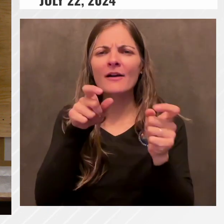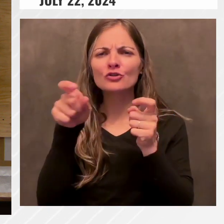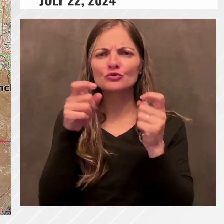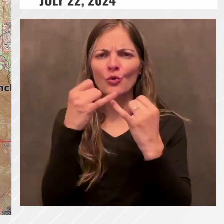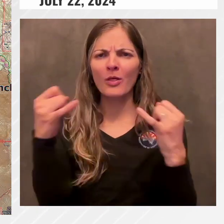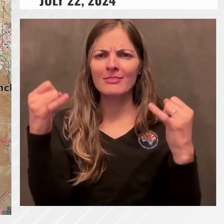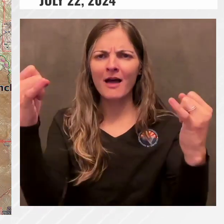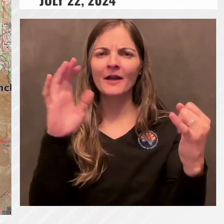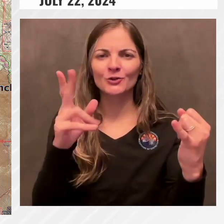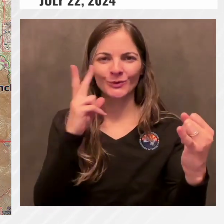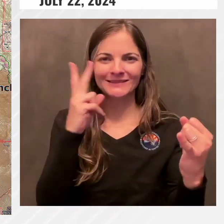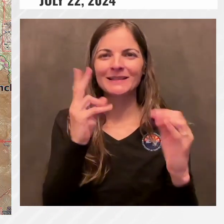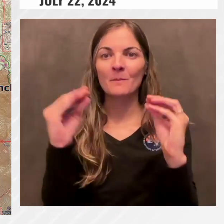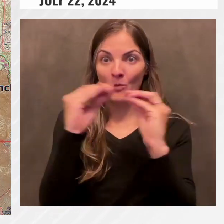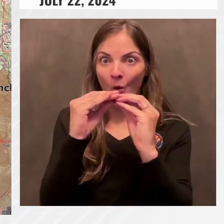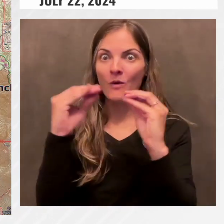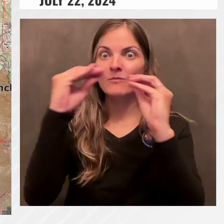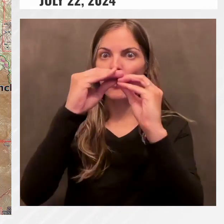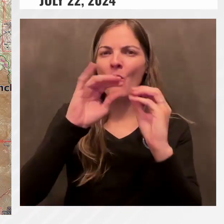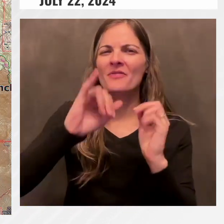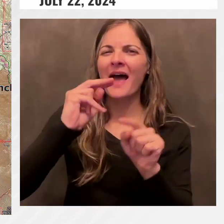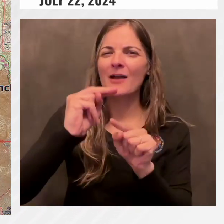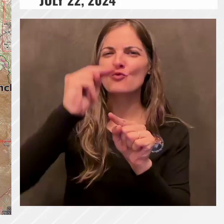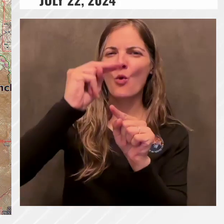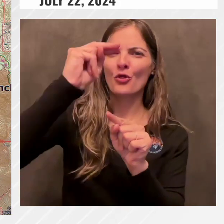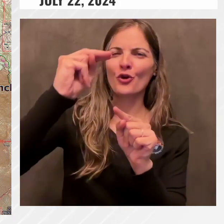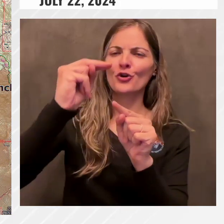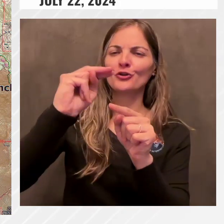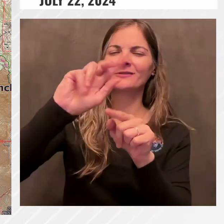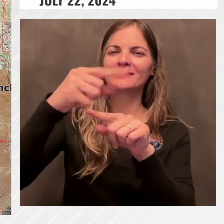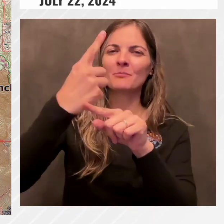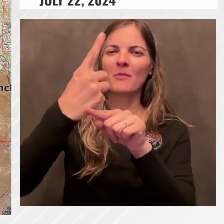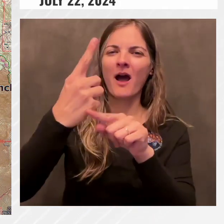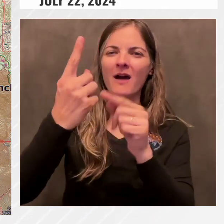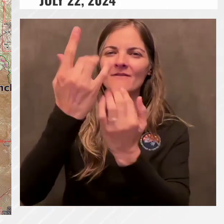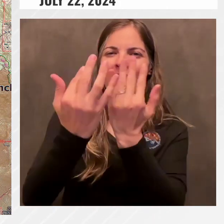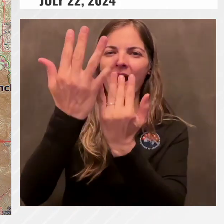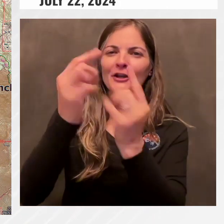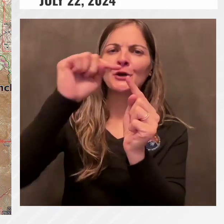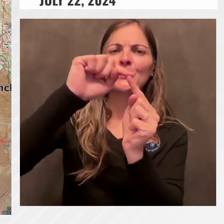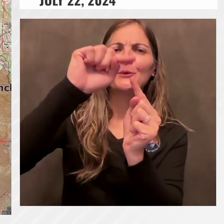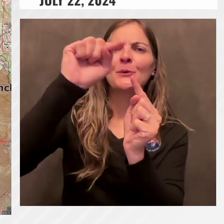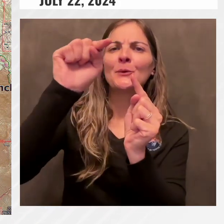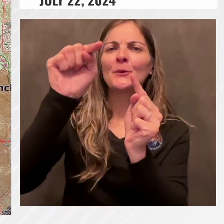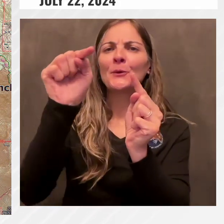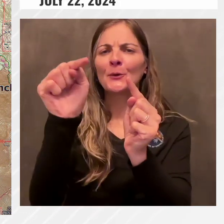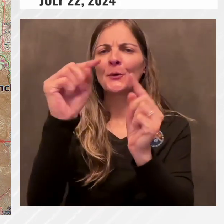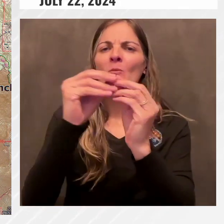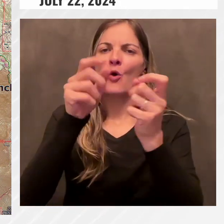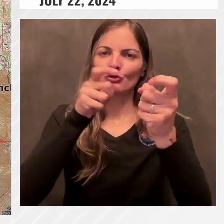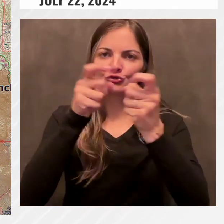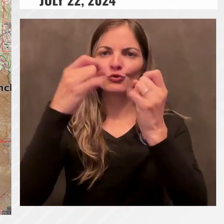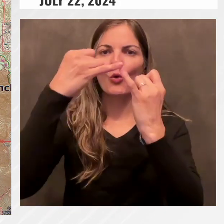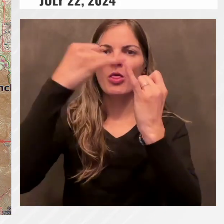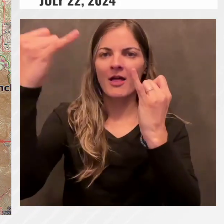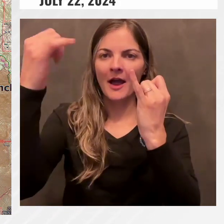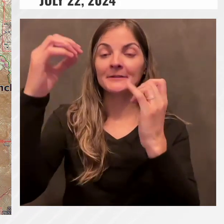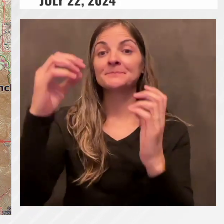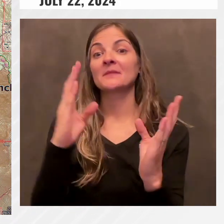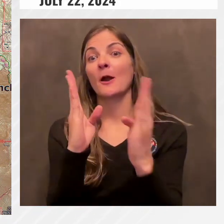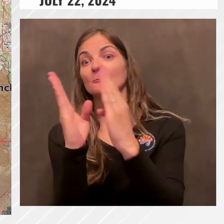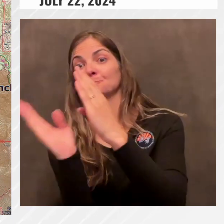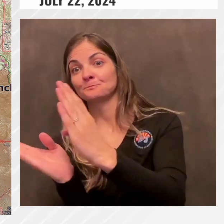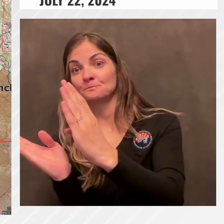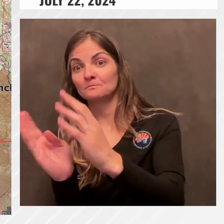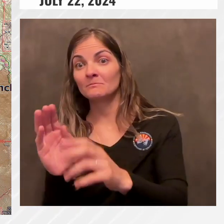here on this northern edge of that spot fire. As we move around into Branch 4, Division Lima, yesterday I left you